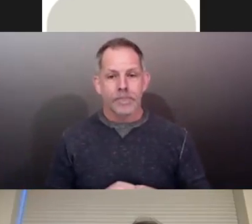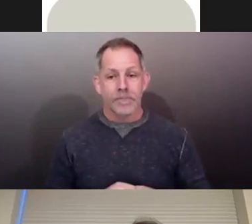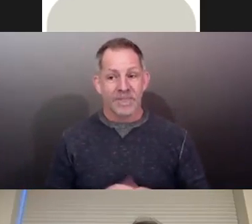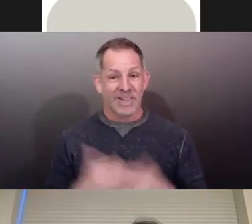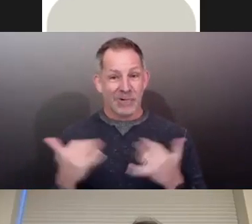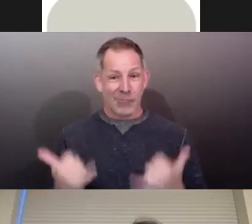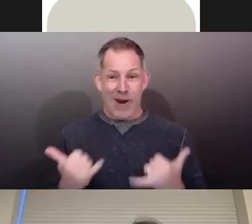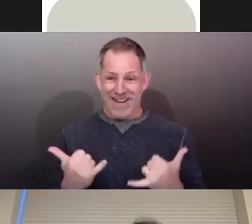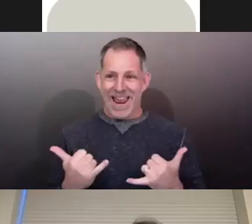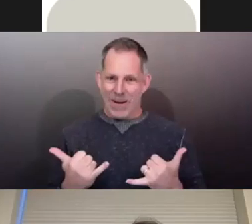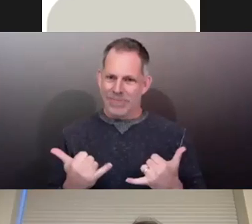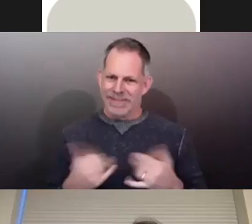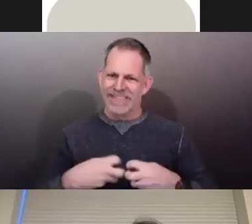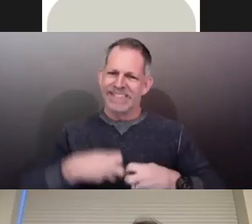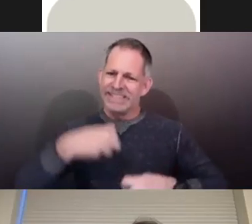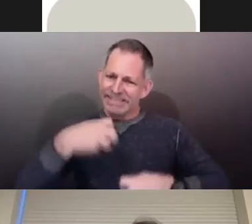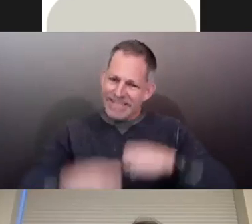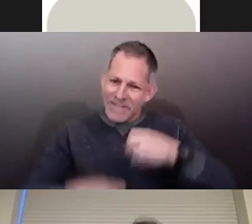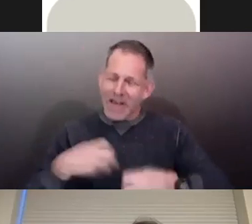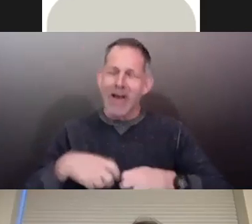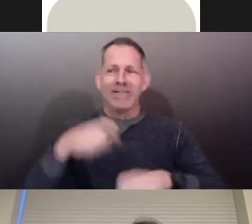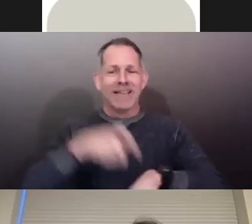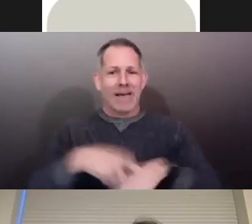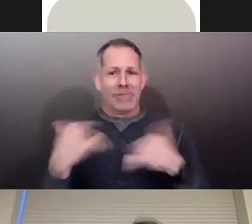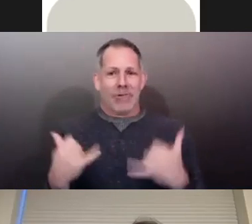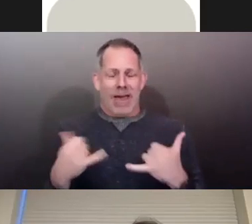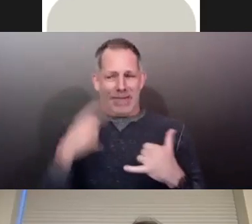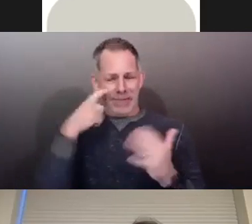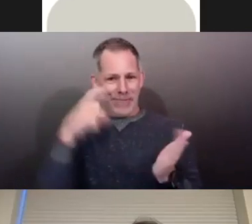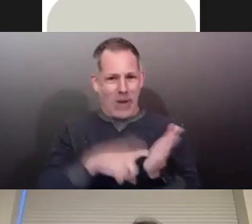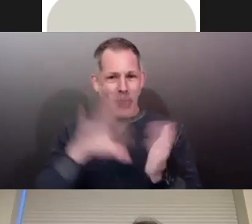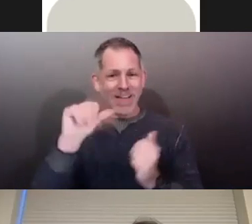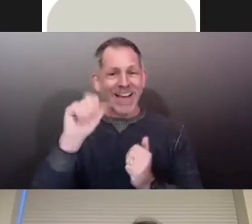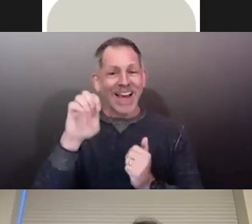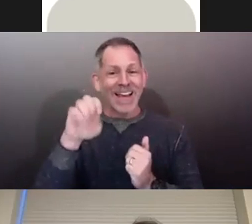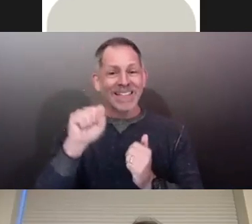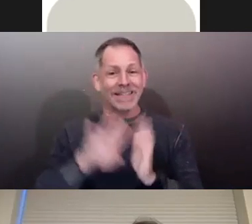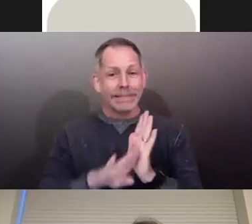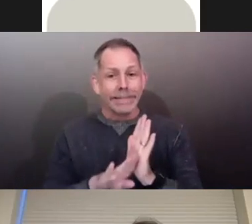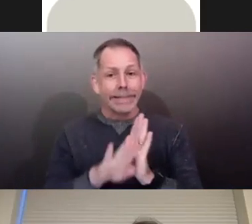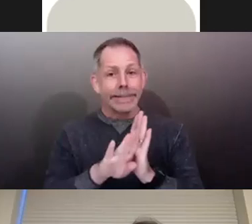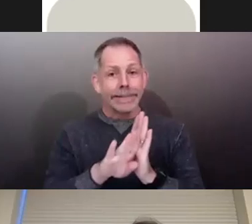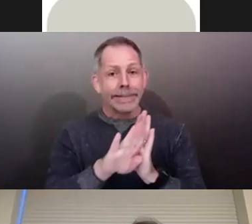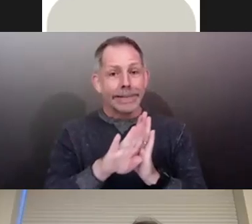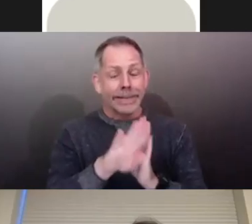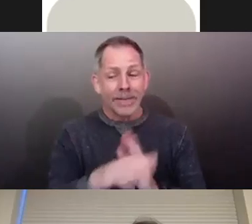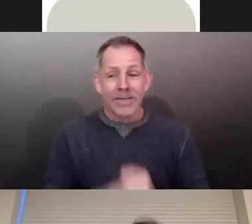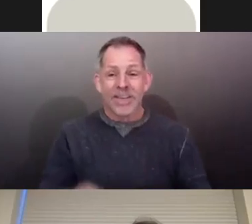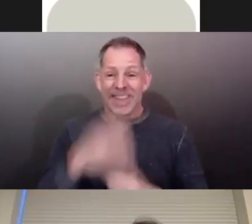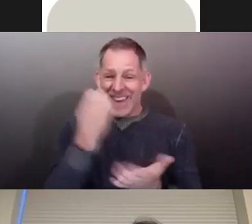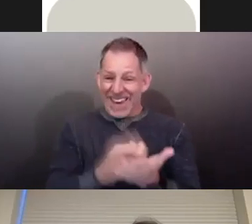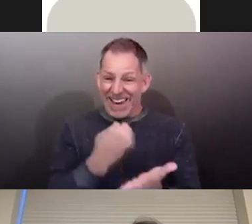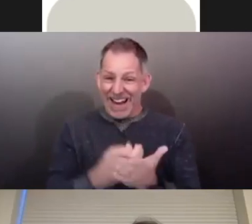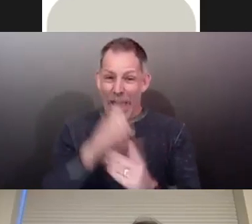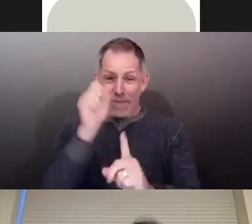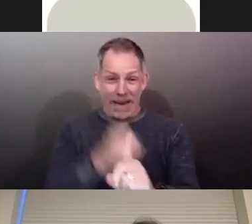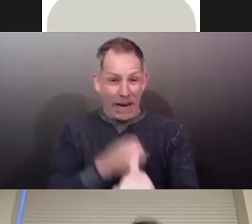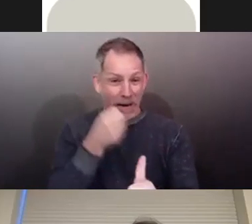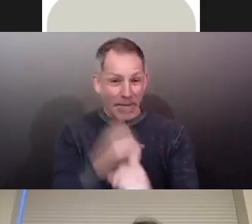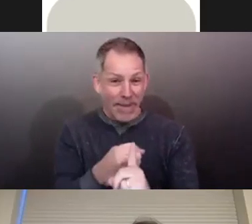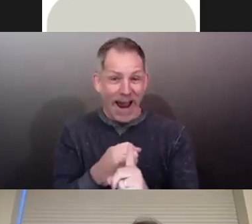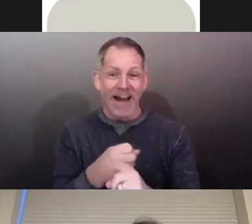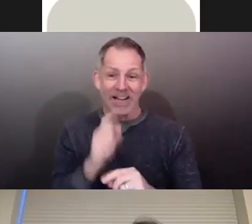rising rapidly and the economy still suffering. But I too have always had confidence we'd weather this pandemic better than